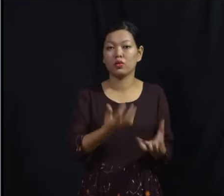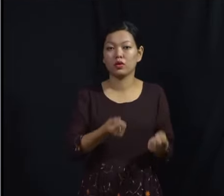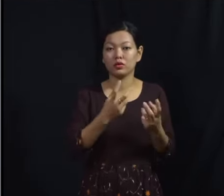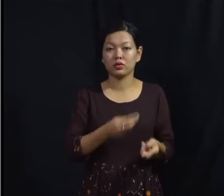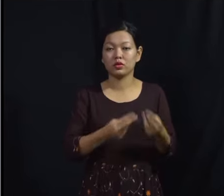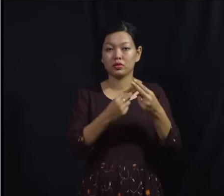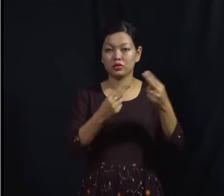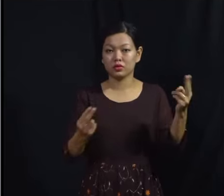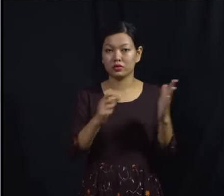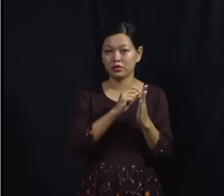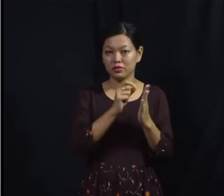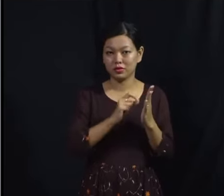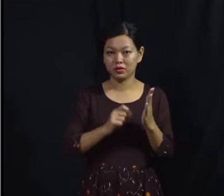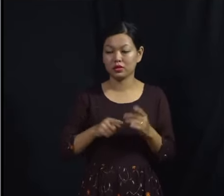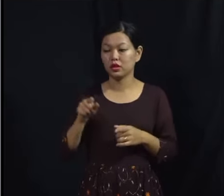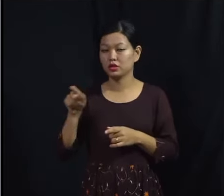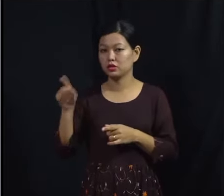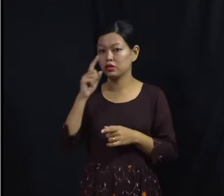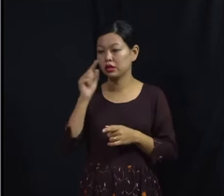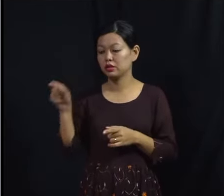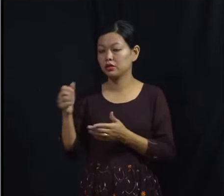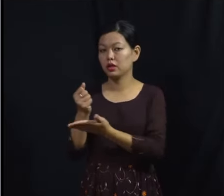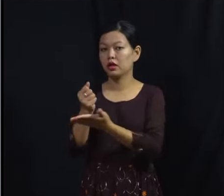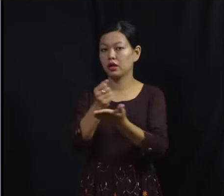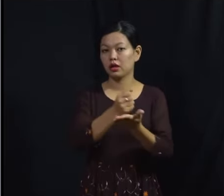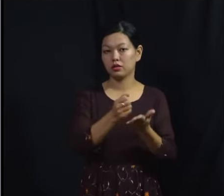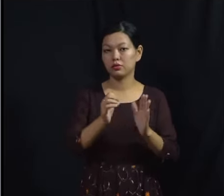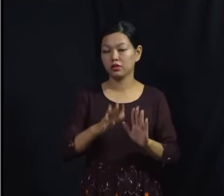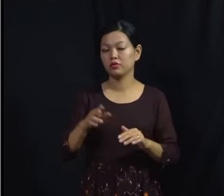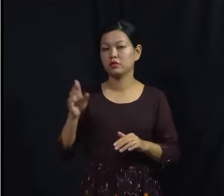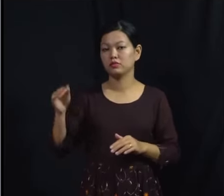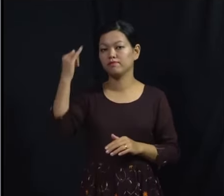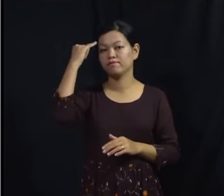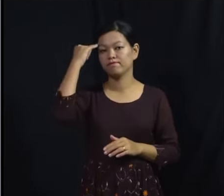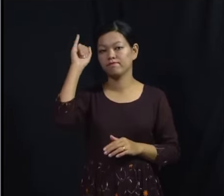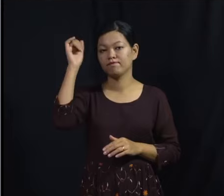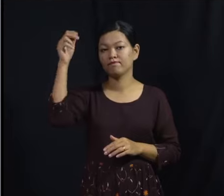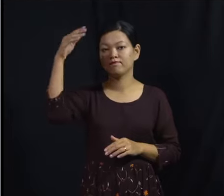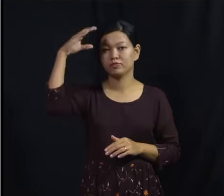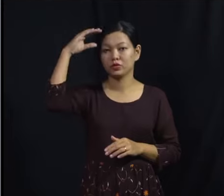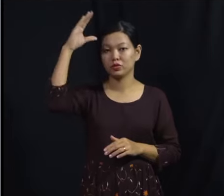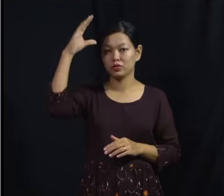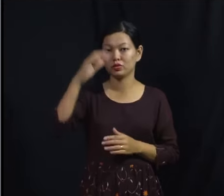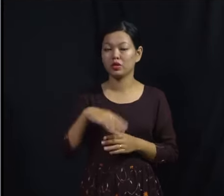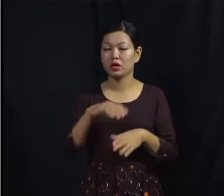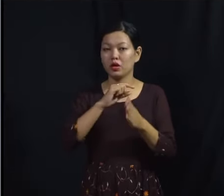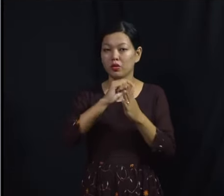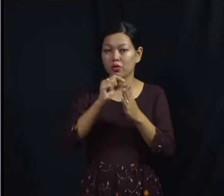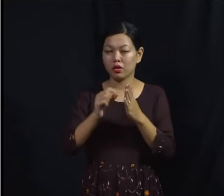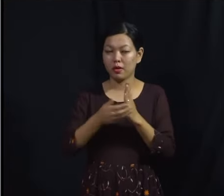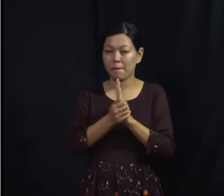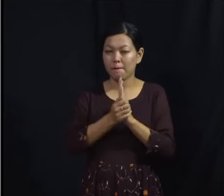person in the sense that she is very talented because she is not only a writer but also contributed in